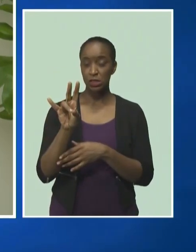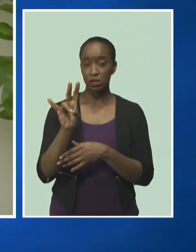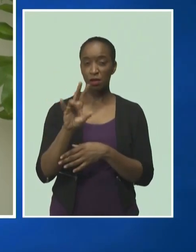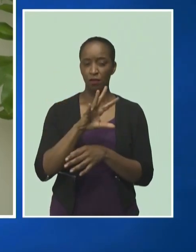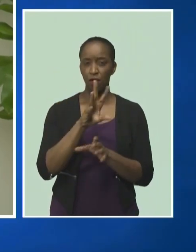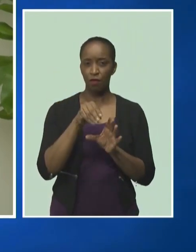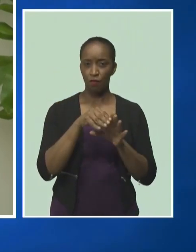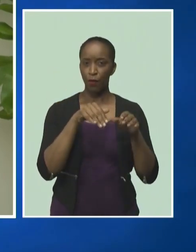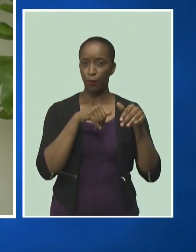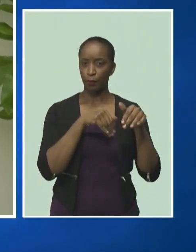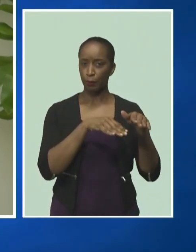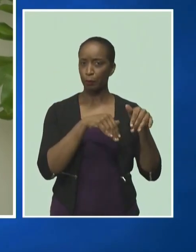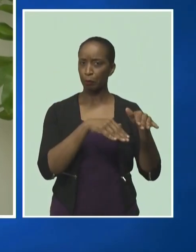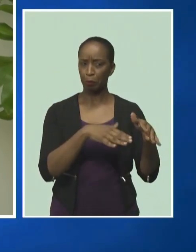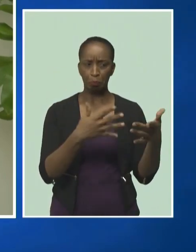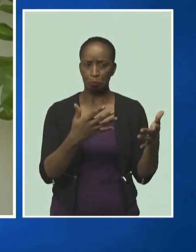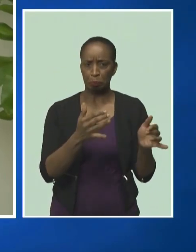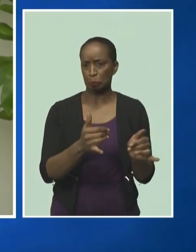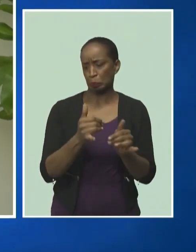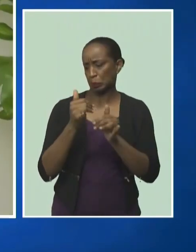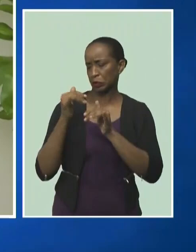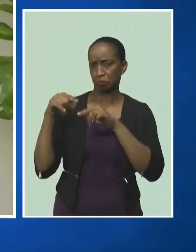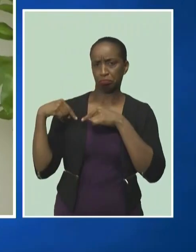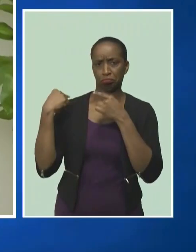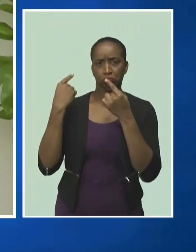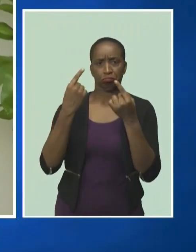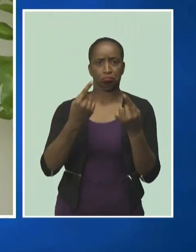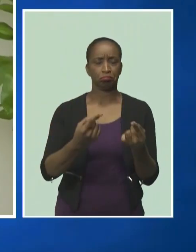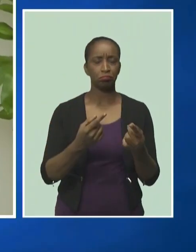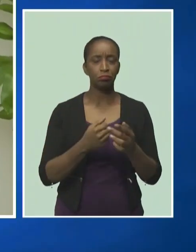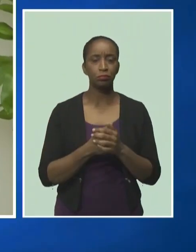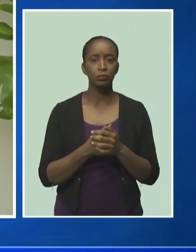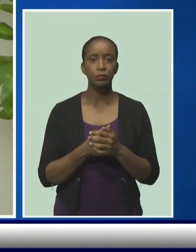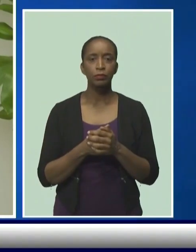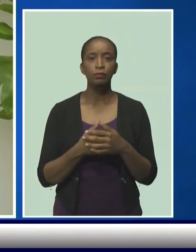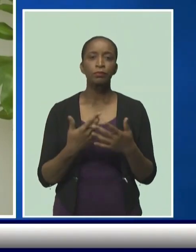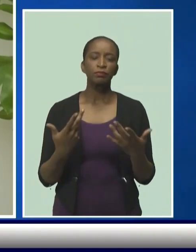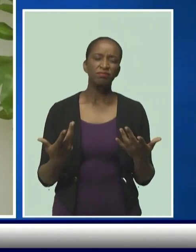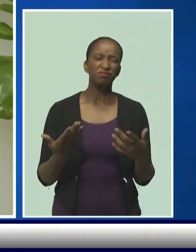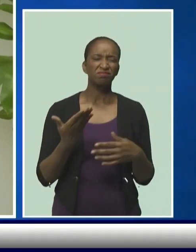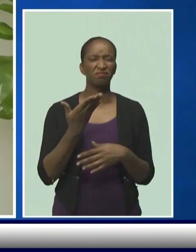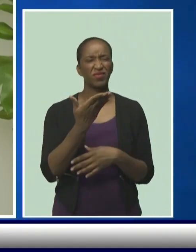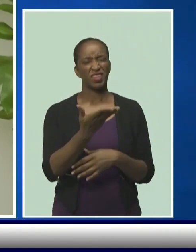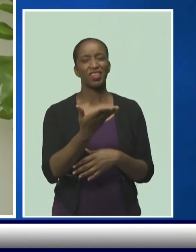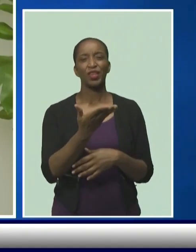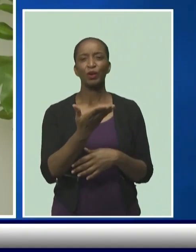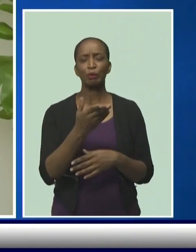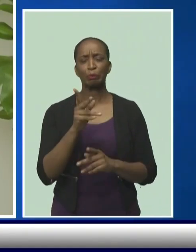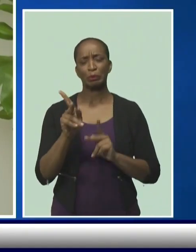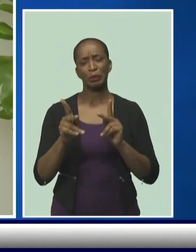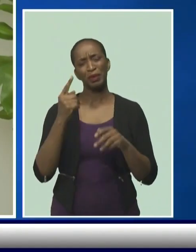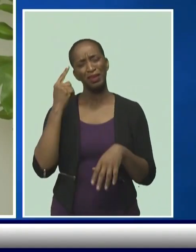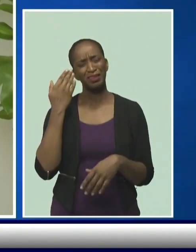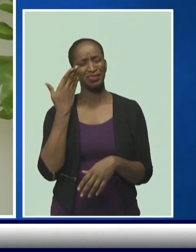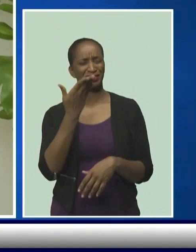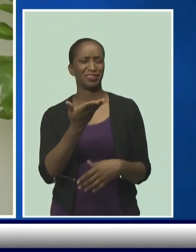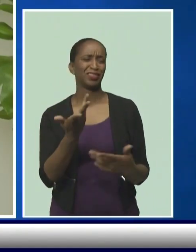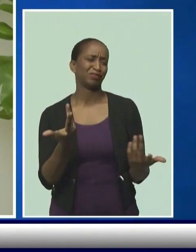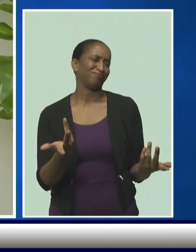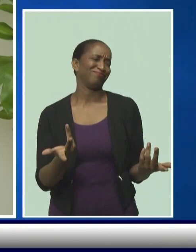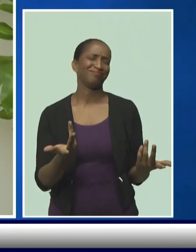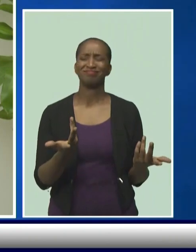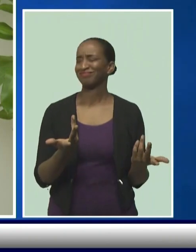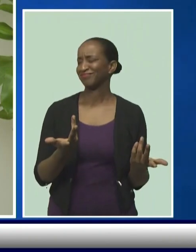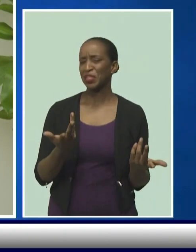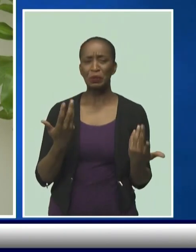no smaller. What I would say, though, to Barbadians is don't knock the venue until you've tried it. It's a very quaint little area.